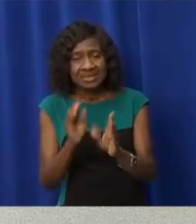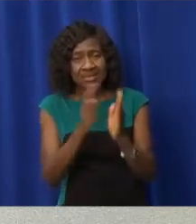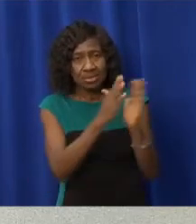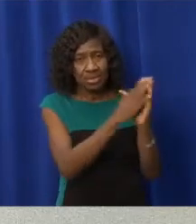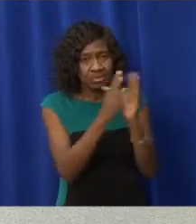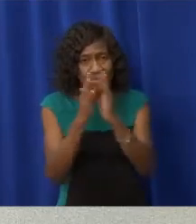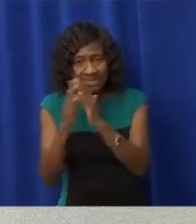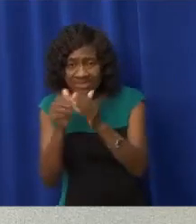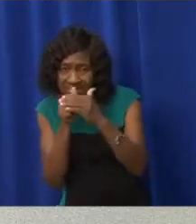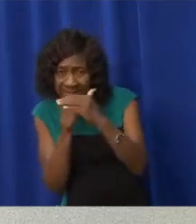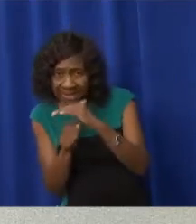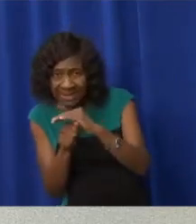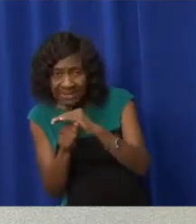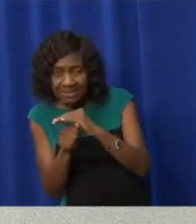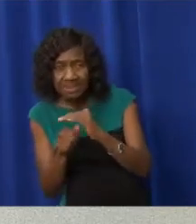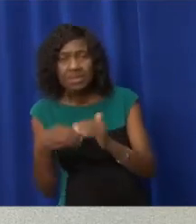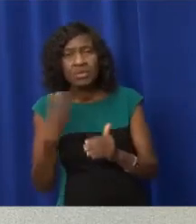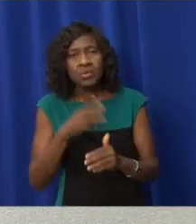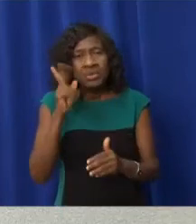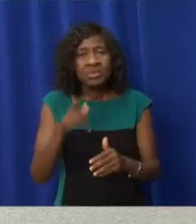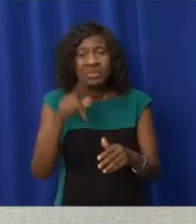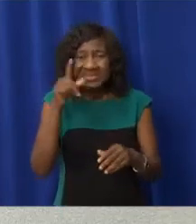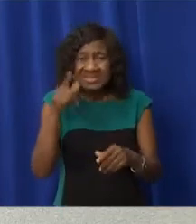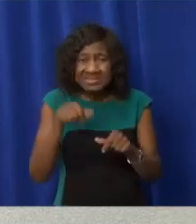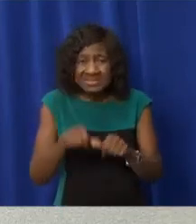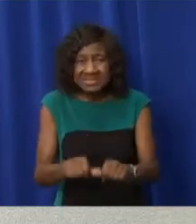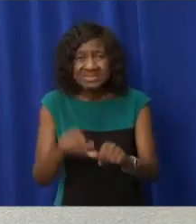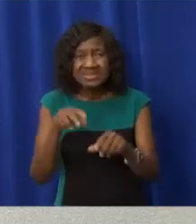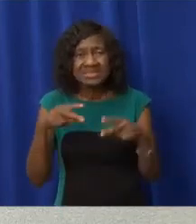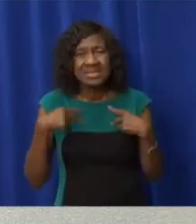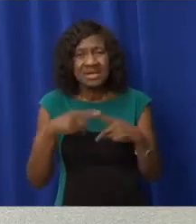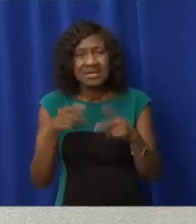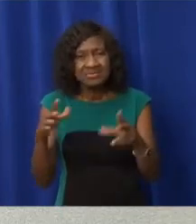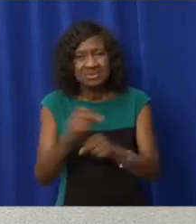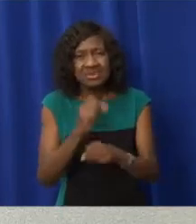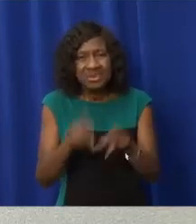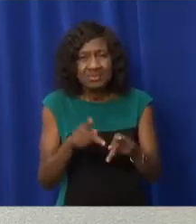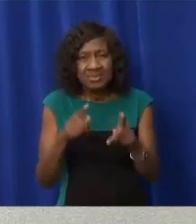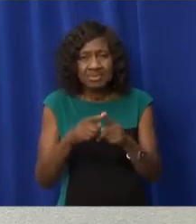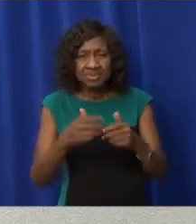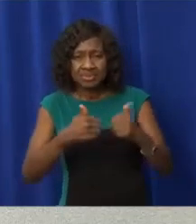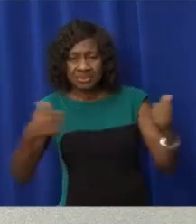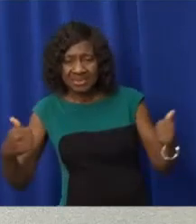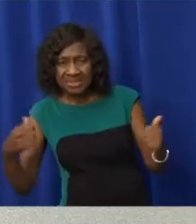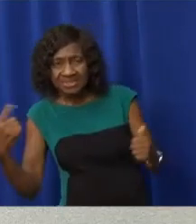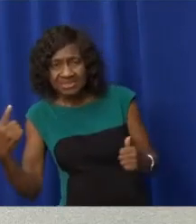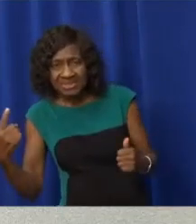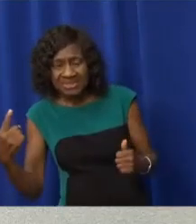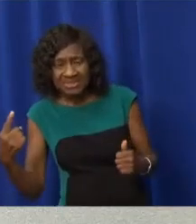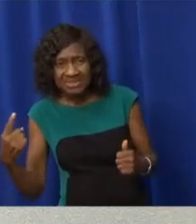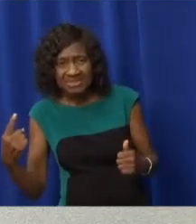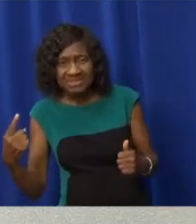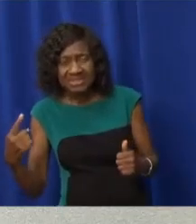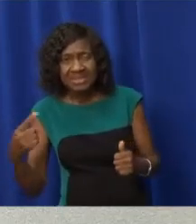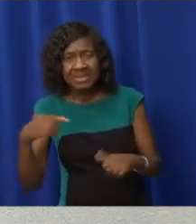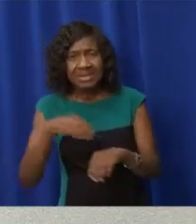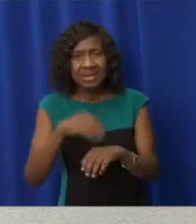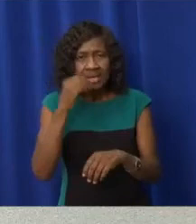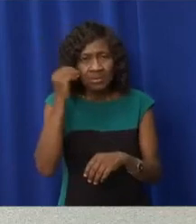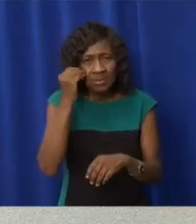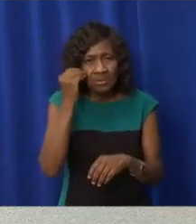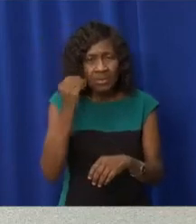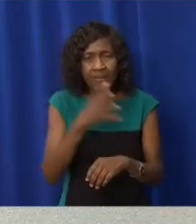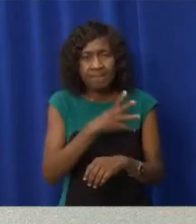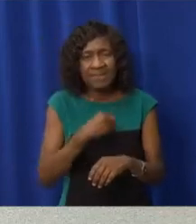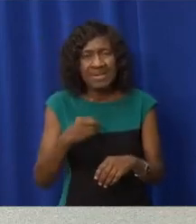to come up again, we'll still need to get people to isolate, to be quarantined at their own homes, and to put a ring fence around them and all their